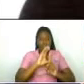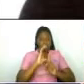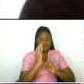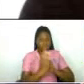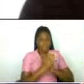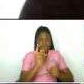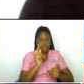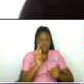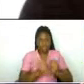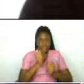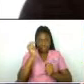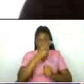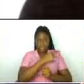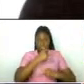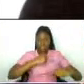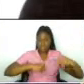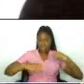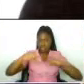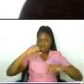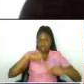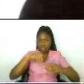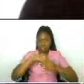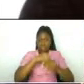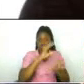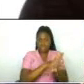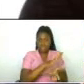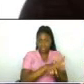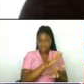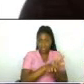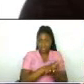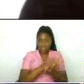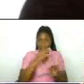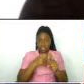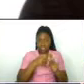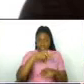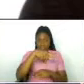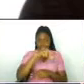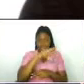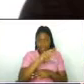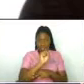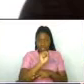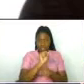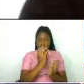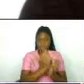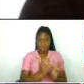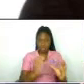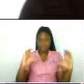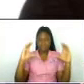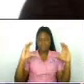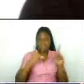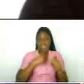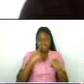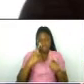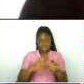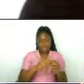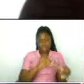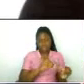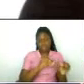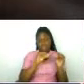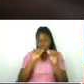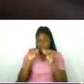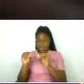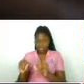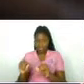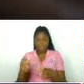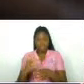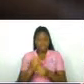performing in his school years in the Presentation College Mixed Choir and later went on to win multiple Cacique Awards.